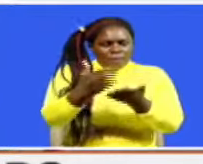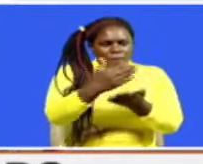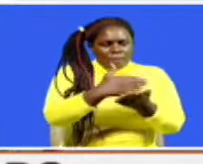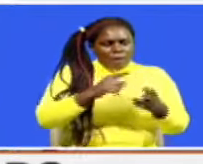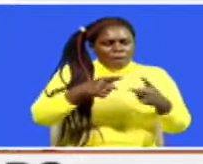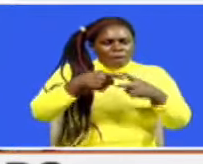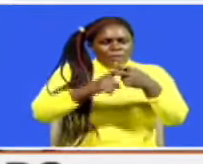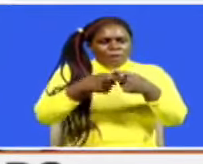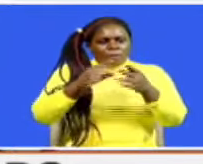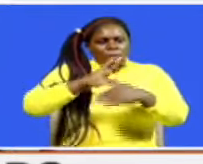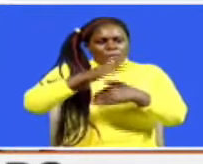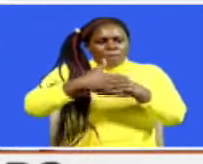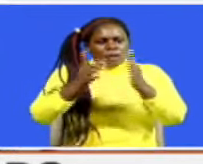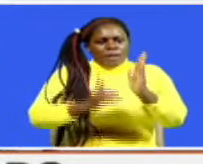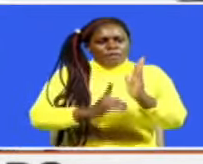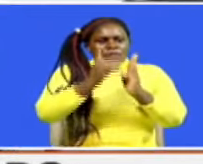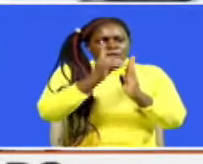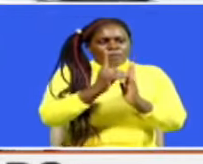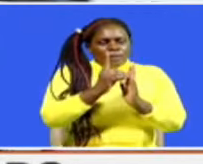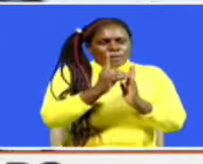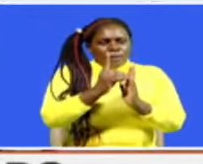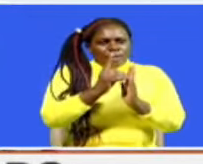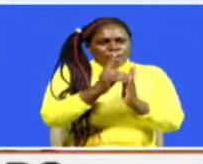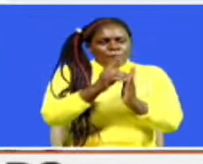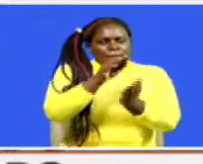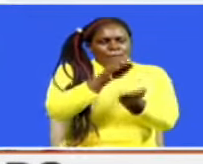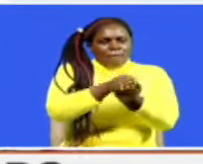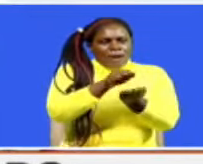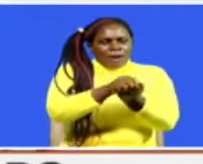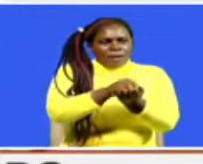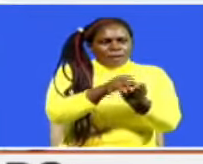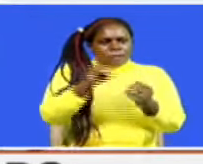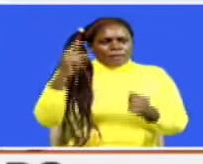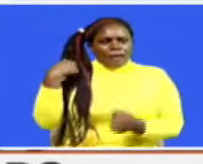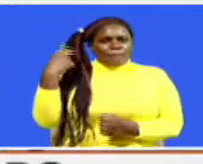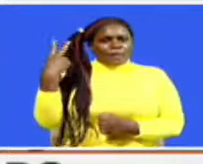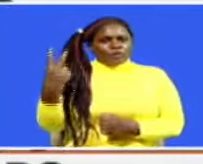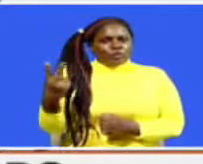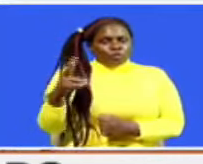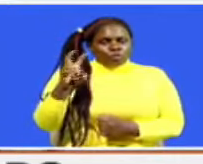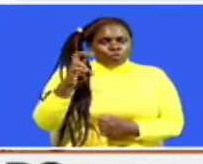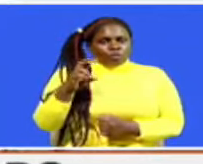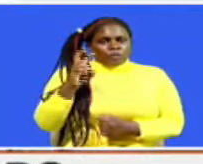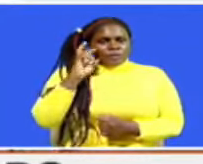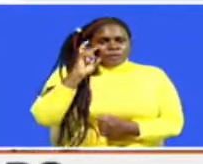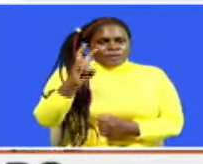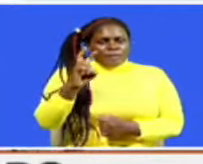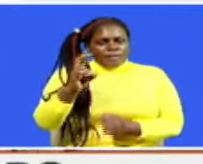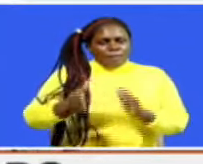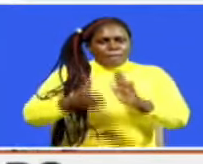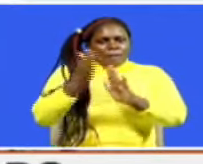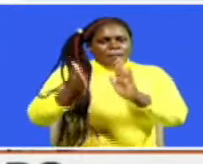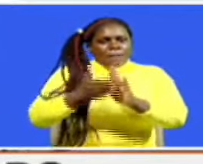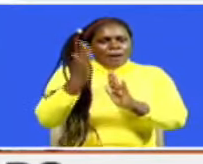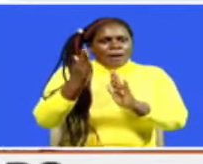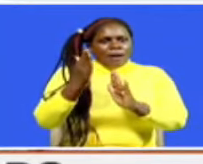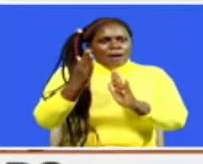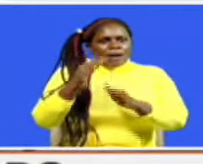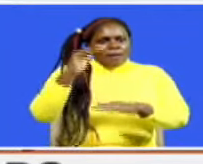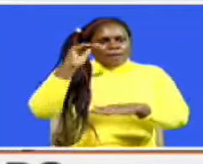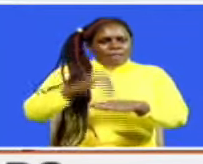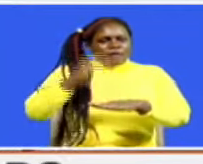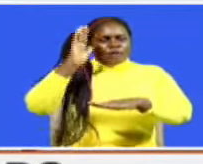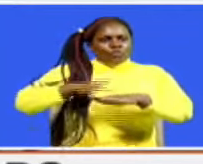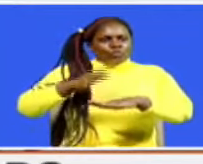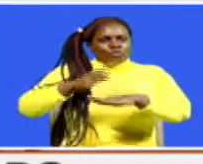rehabilitation and development funded by the fund, and then to seek optimal efficiency and cost effectiveness